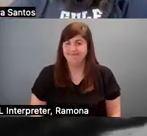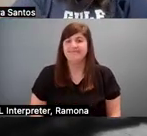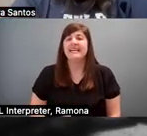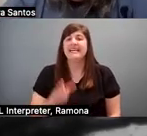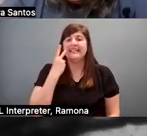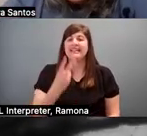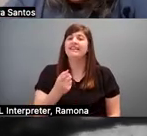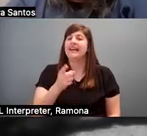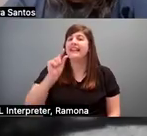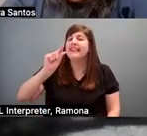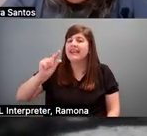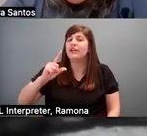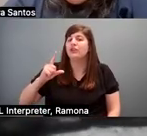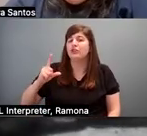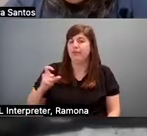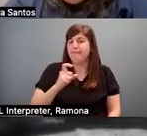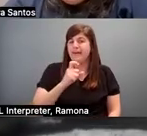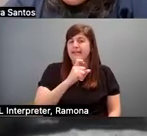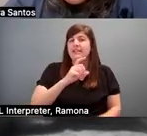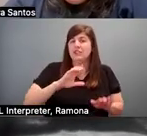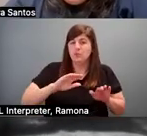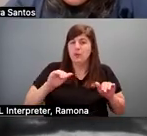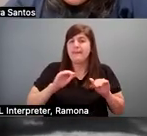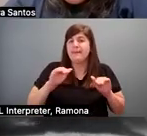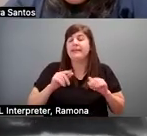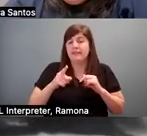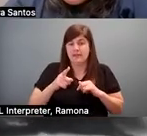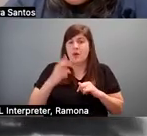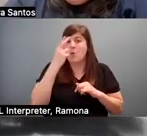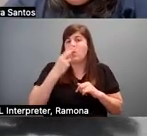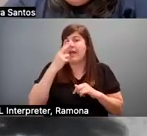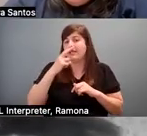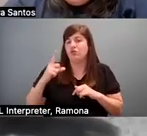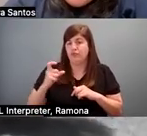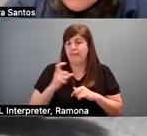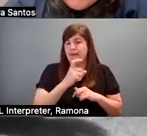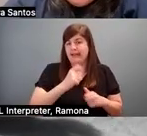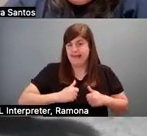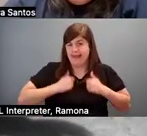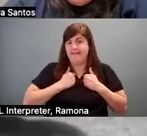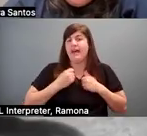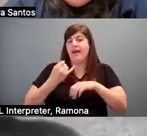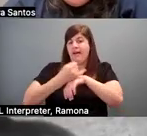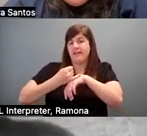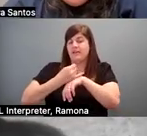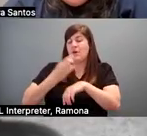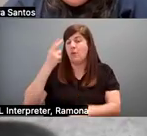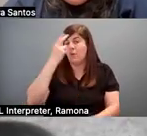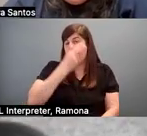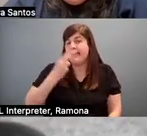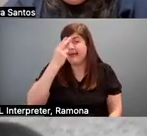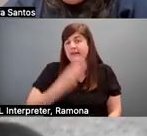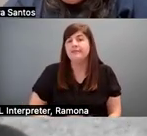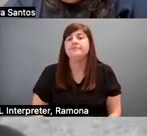Here's a little shrimp swimming. This shrimp is a Hawaiian shrimp. They live in the islands of Hawaii